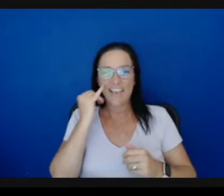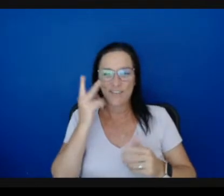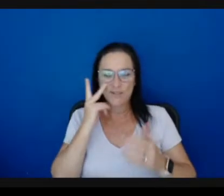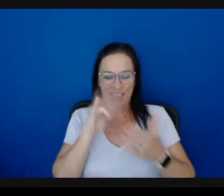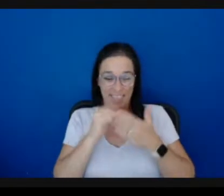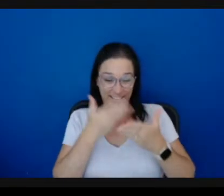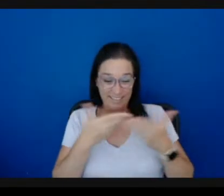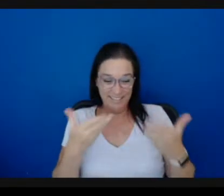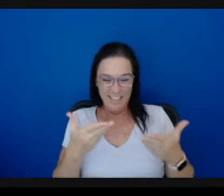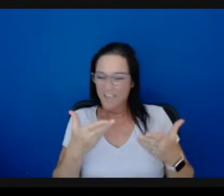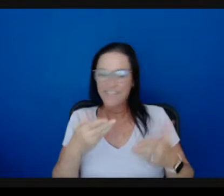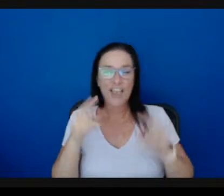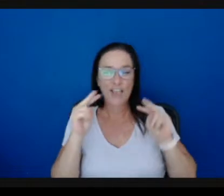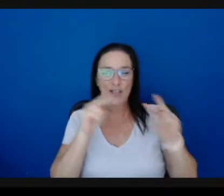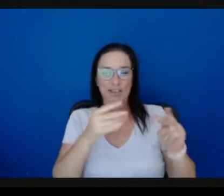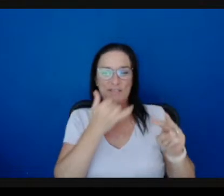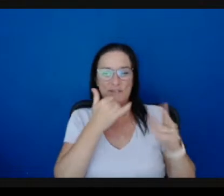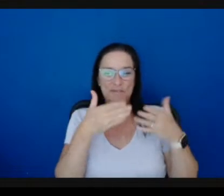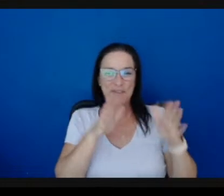I'm talking about here.